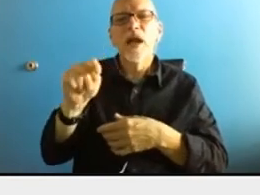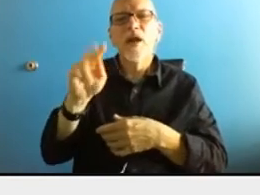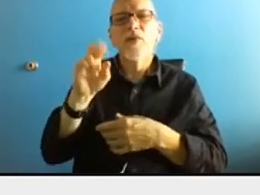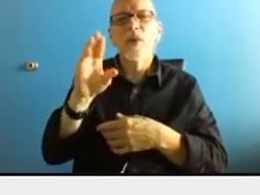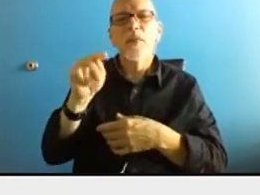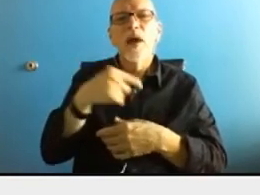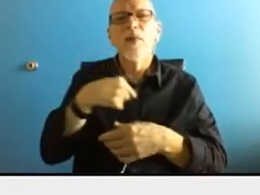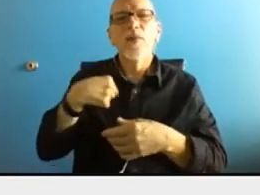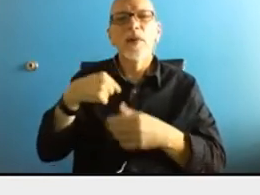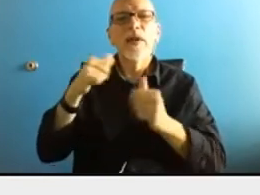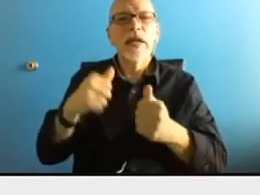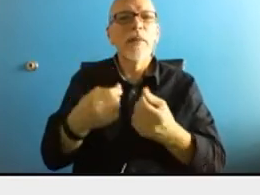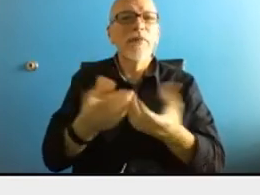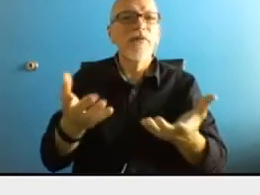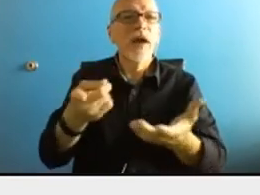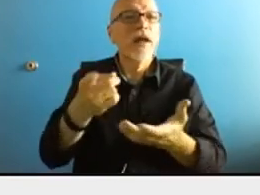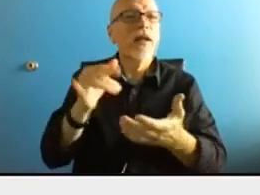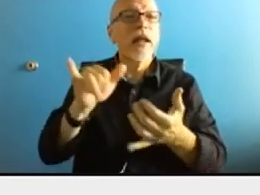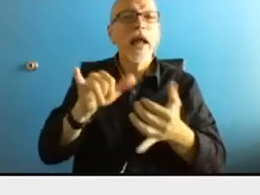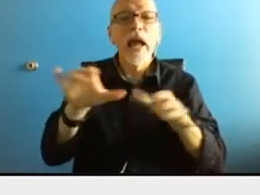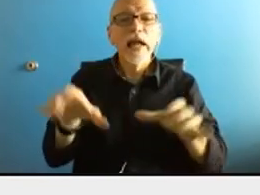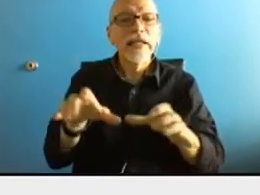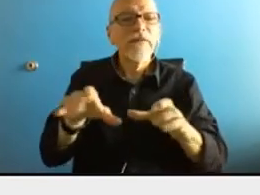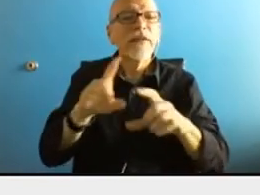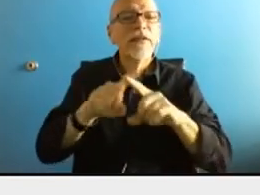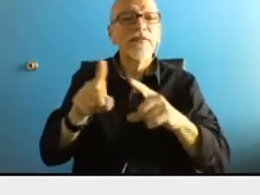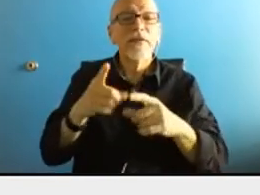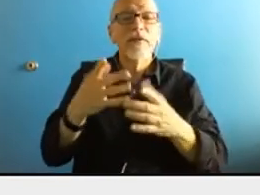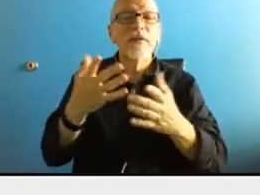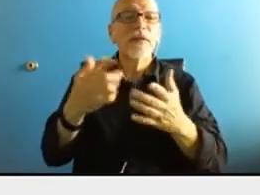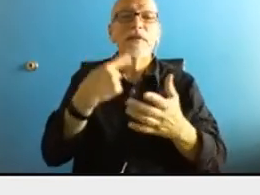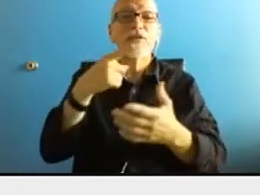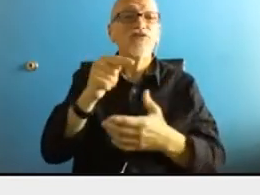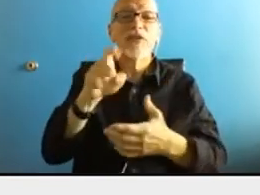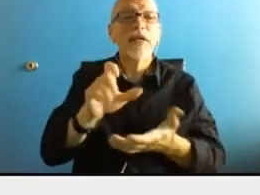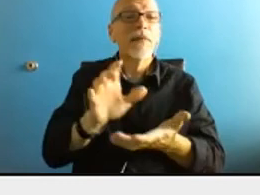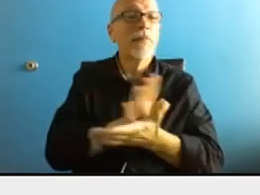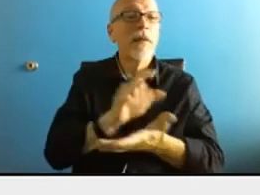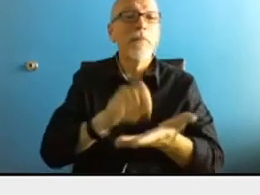and like as far as providing the activities, as we say, y'all, sometimes all you need is paper and pencil.